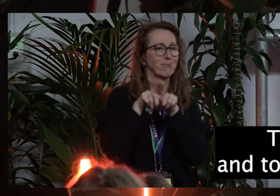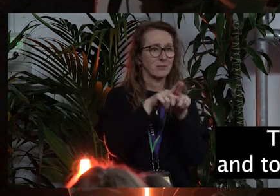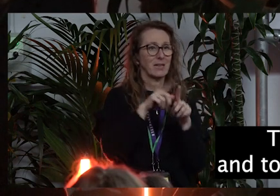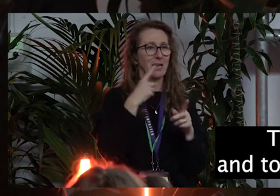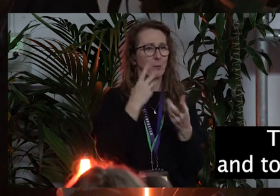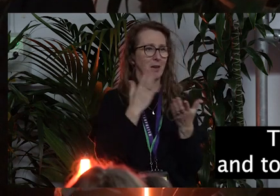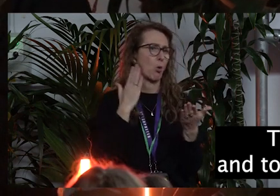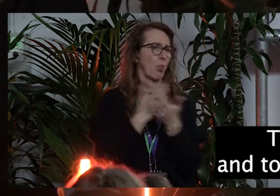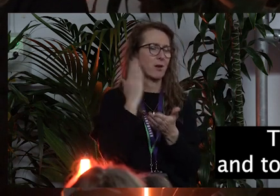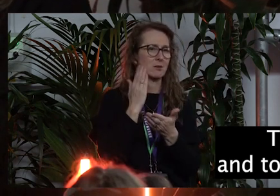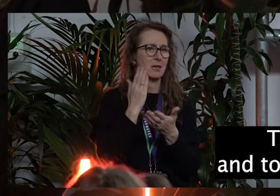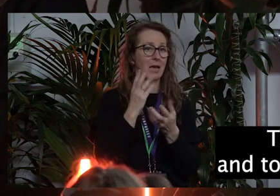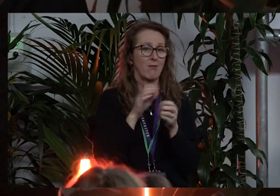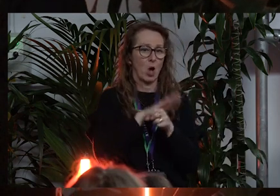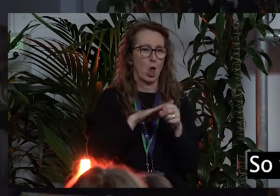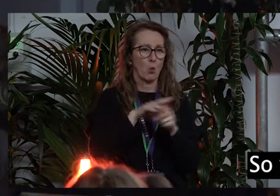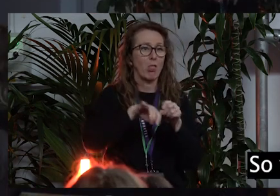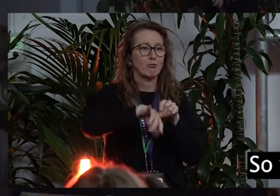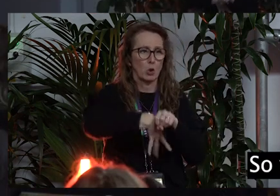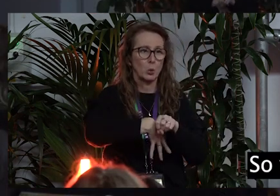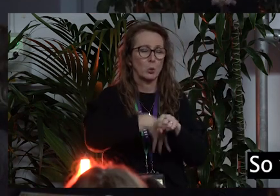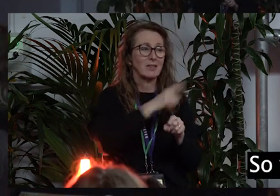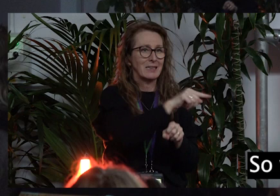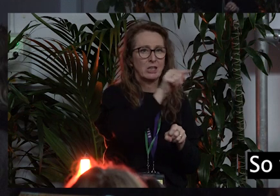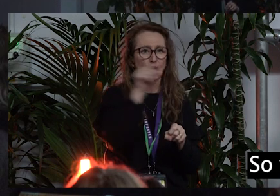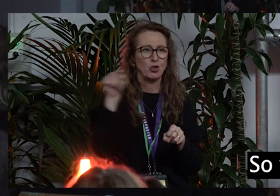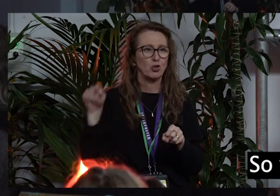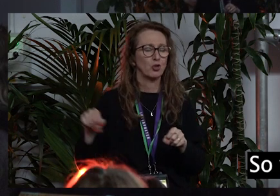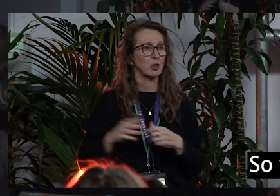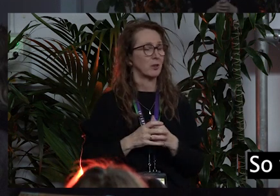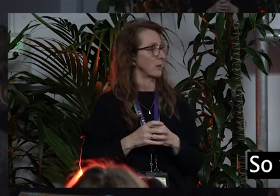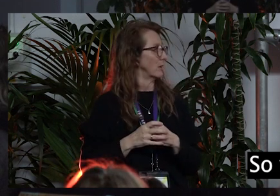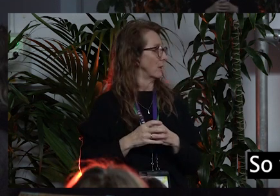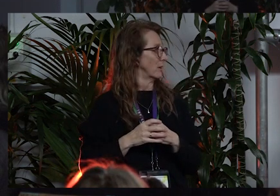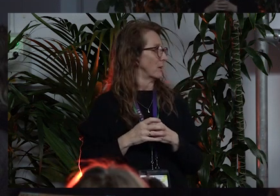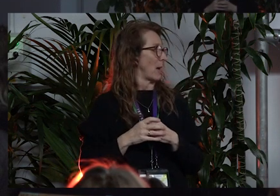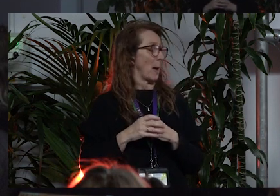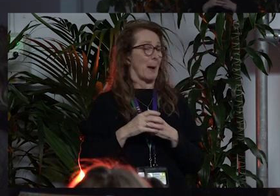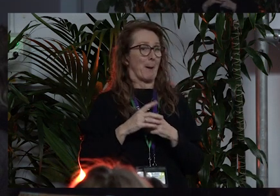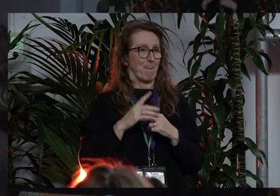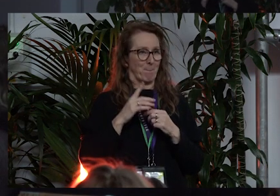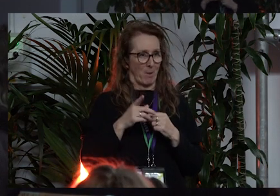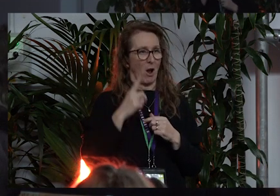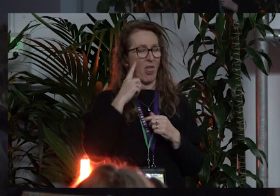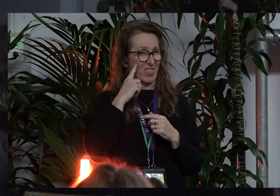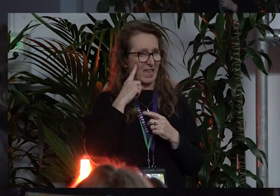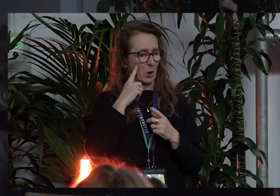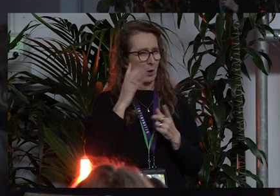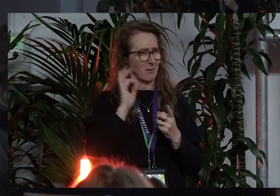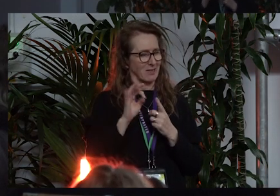local roots in each place. So, yeah, it was a bit of a big ask, but with practice, I think.